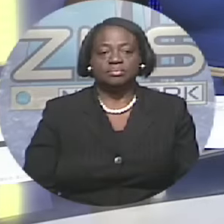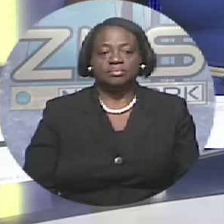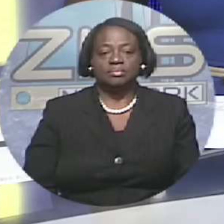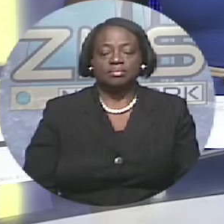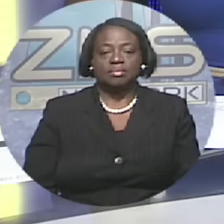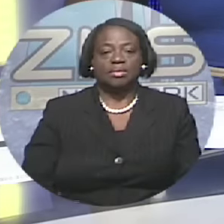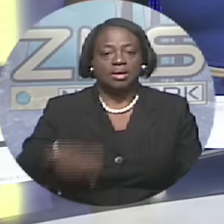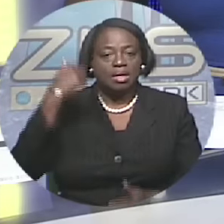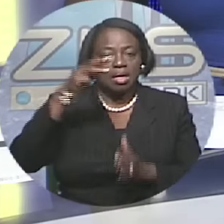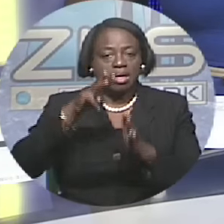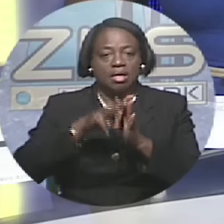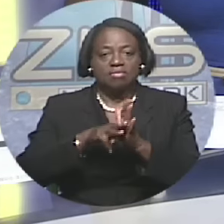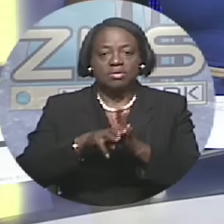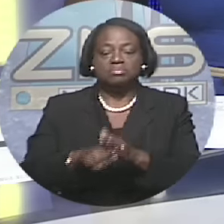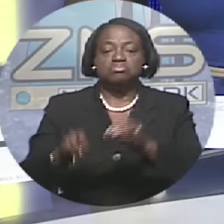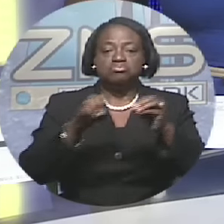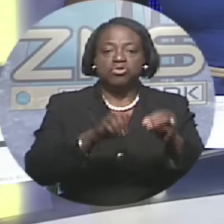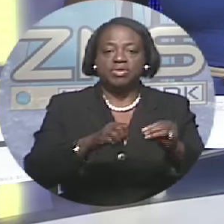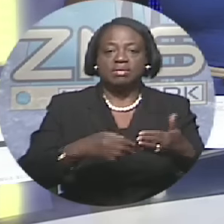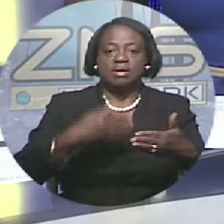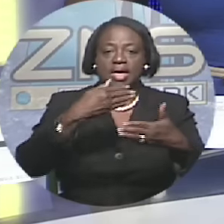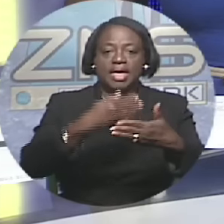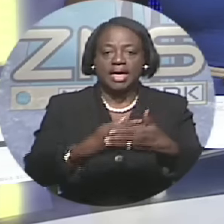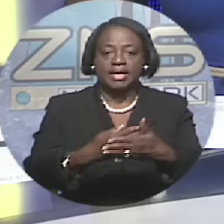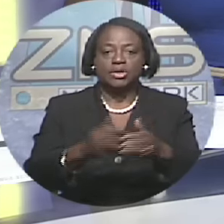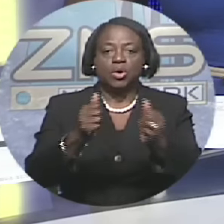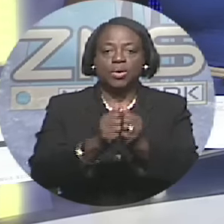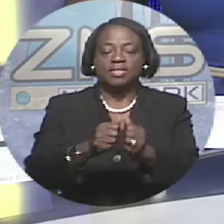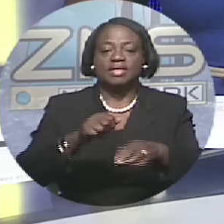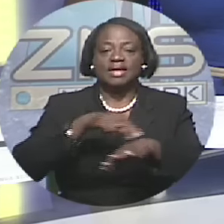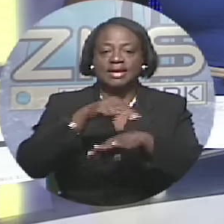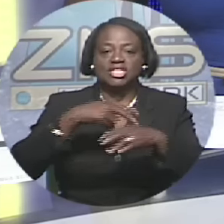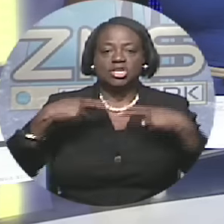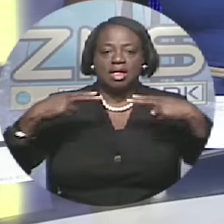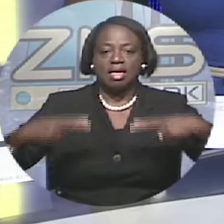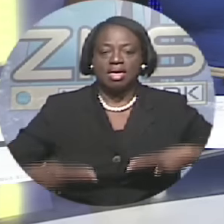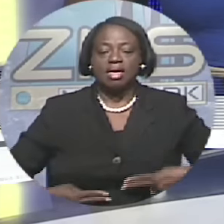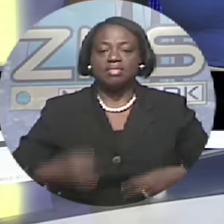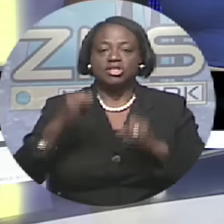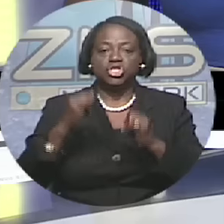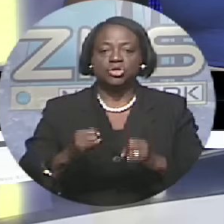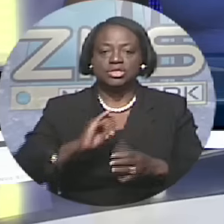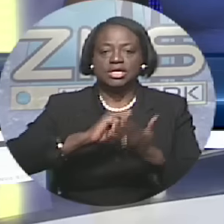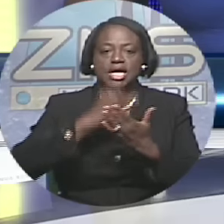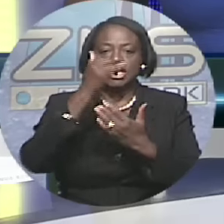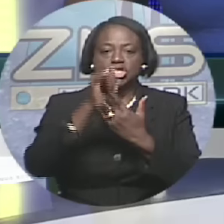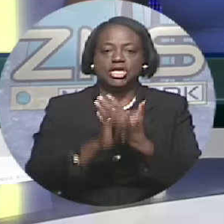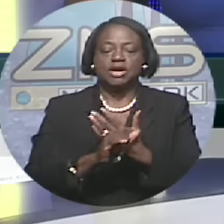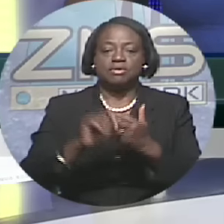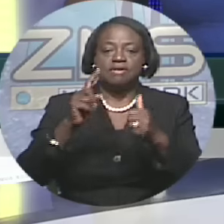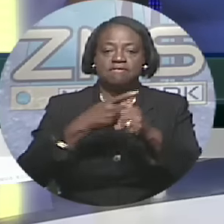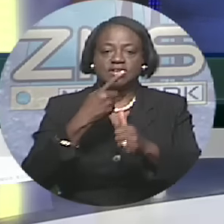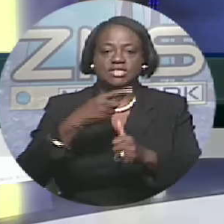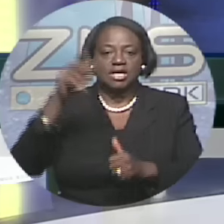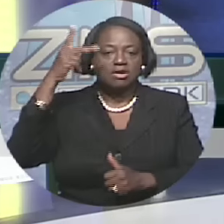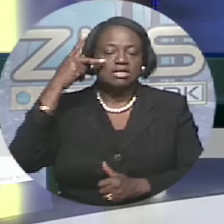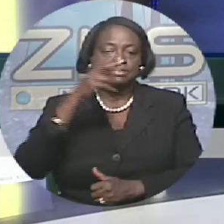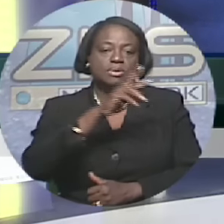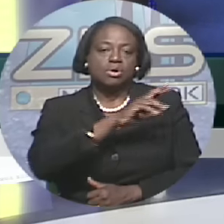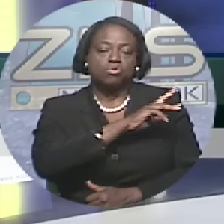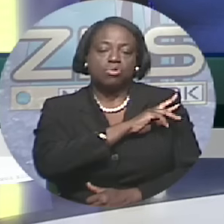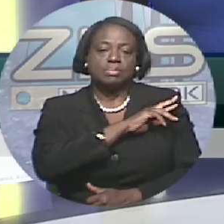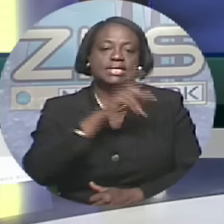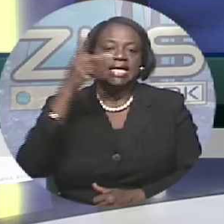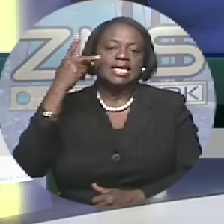Government pressing full steam ahead with the implementation of national health insurance come January 1st. Good evening, everyone. I'm Charisma Robinson. I'm